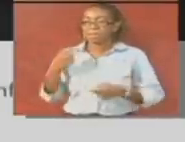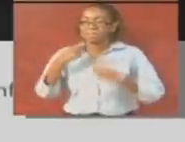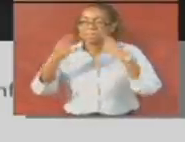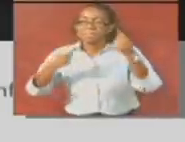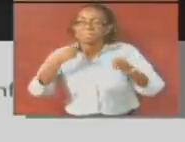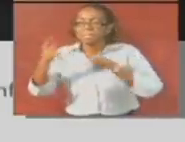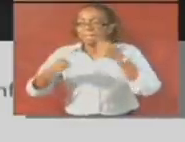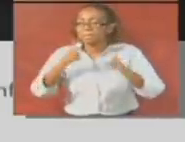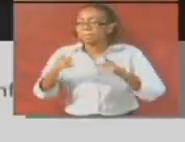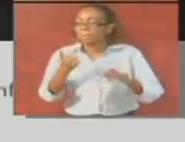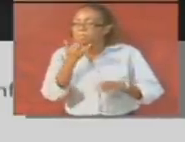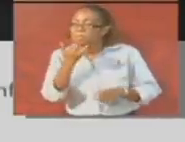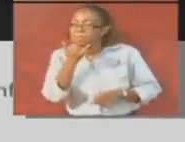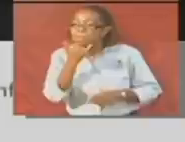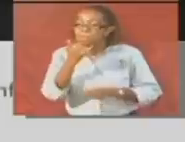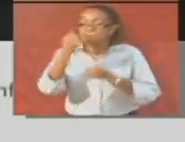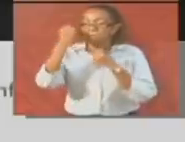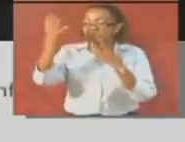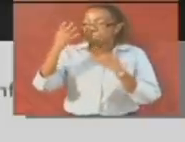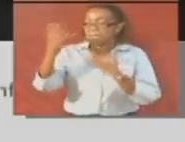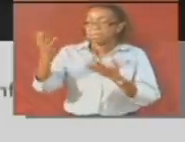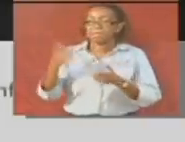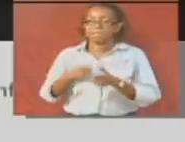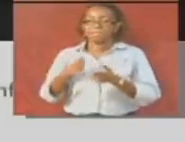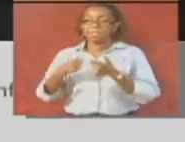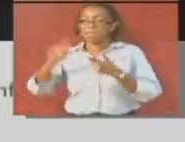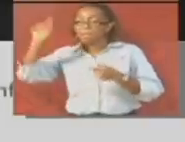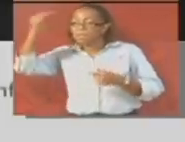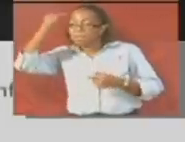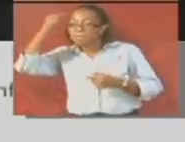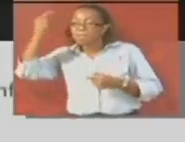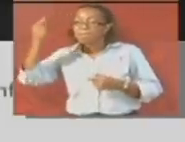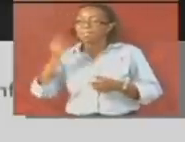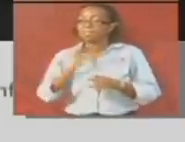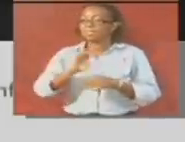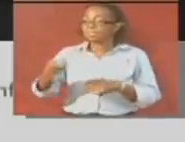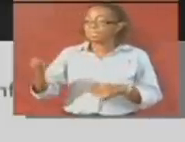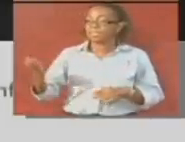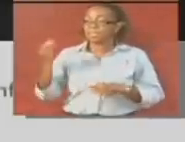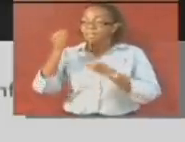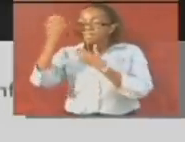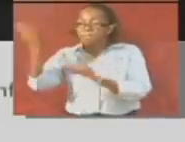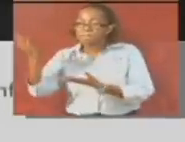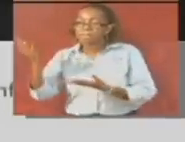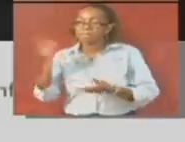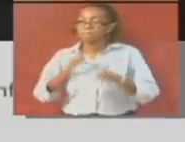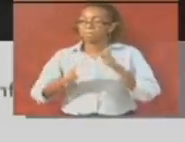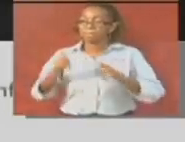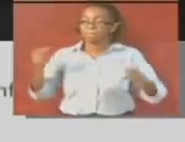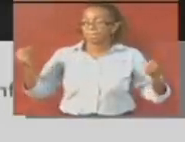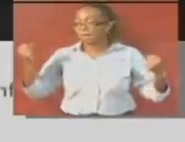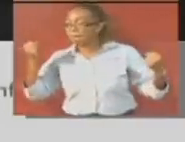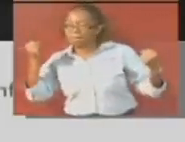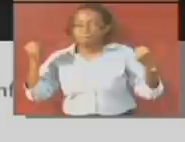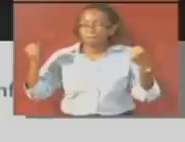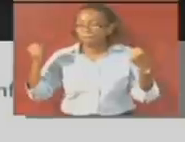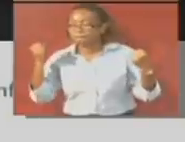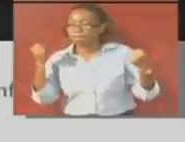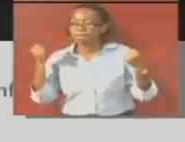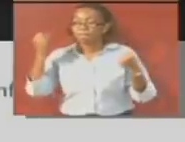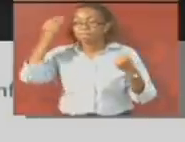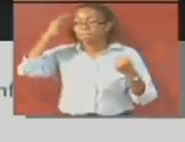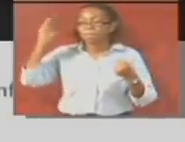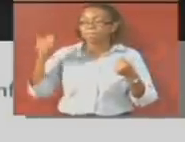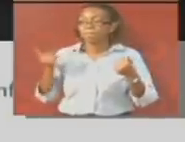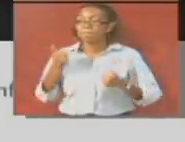competing with unreliable and untrustworthy sources. This is of concern because it affects public health and mental